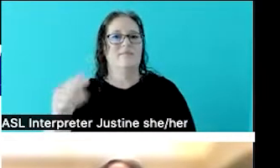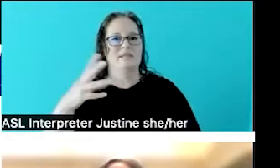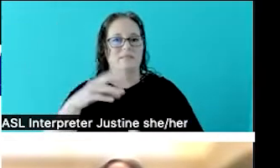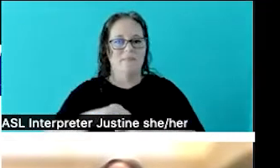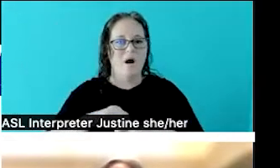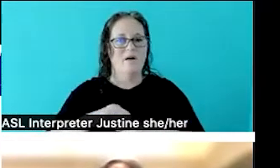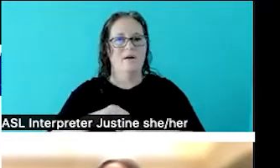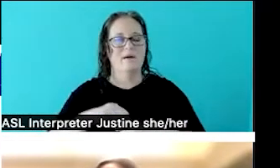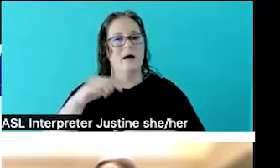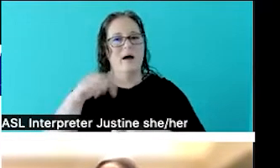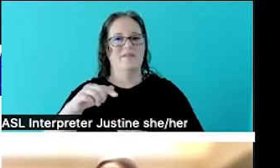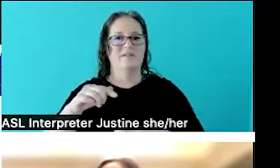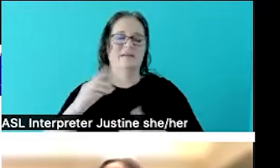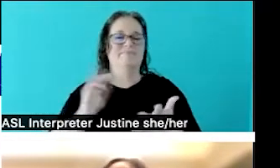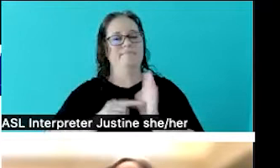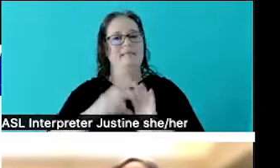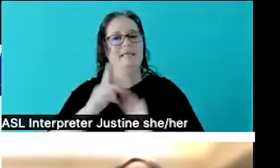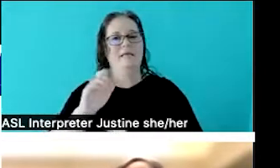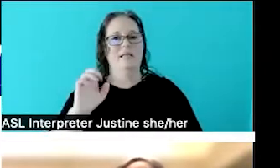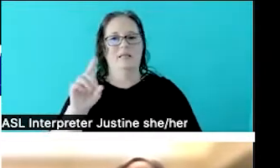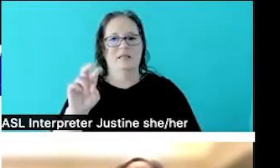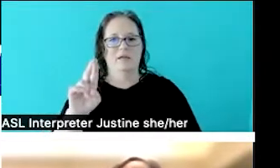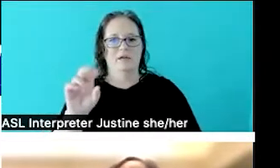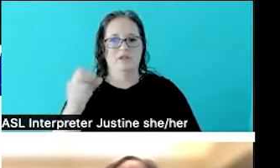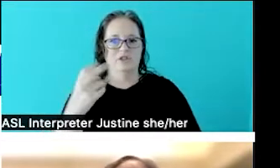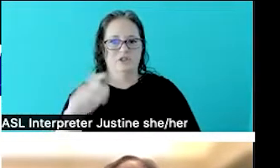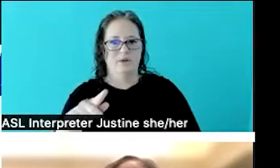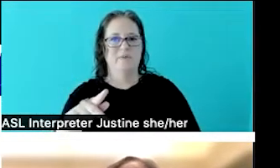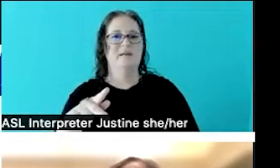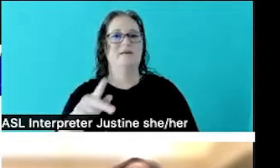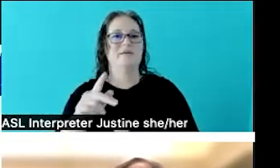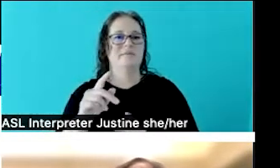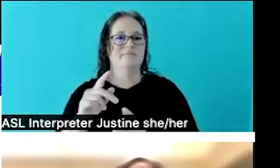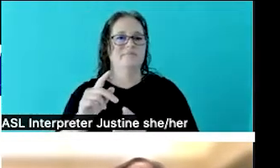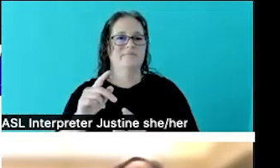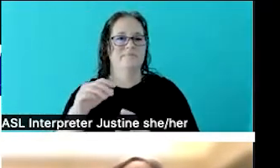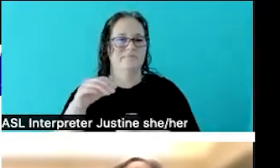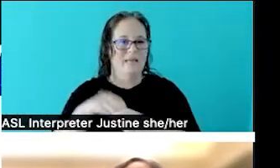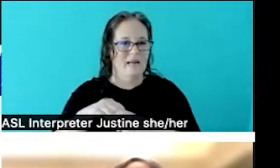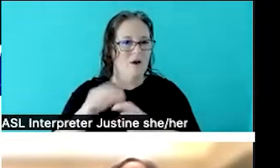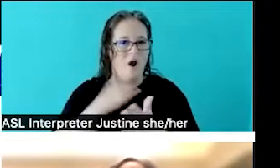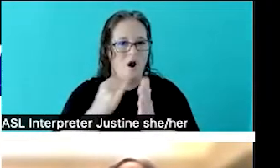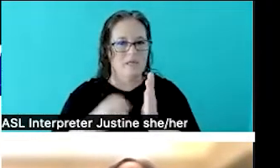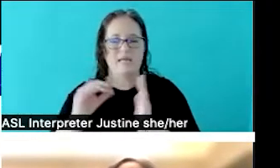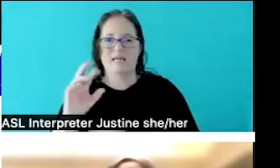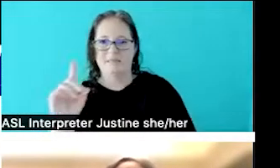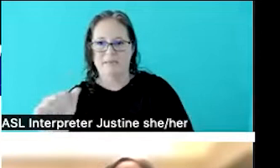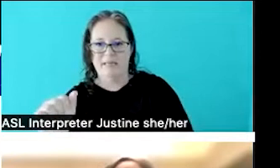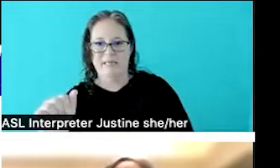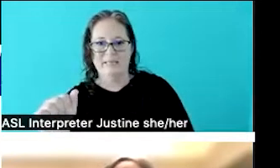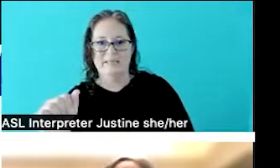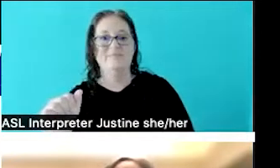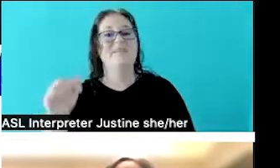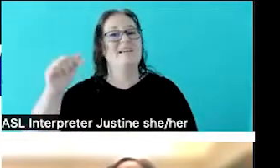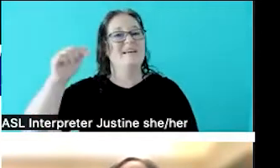It stands for Leadership Exchange in Arts and Disability. I am the Senior Marketing Manager for the Seattle Aquarium, and this is what the